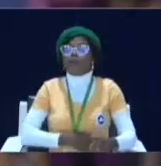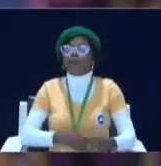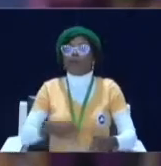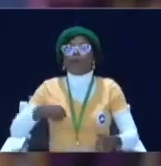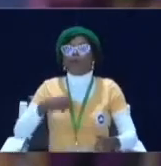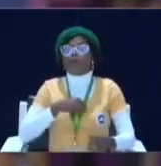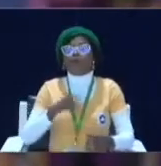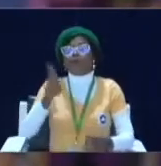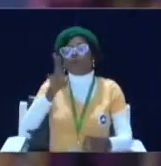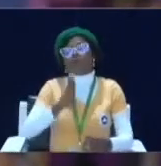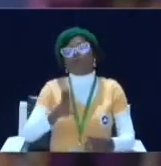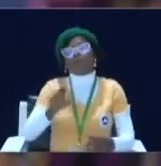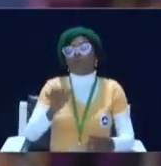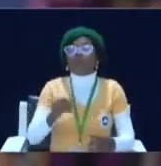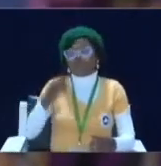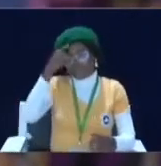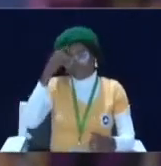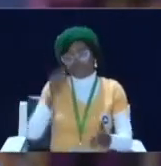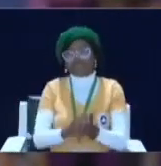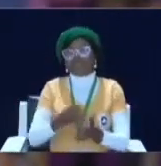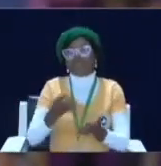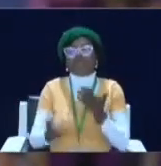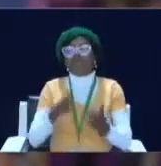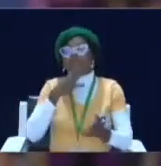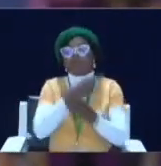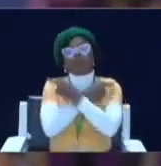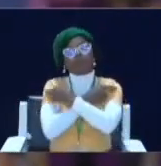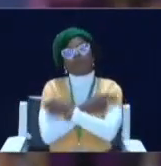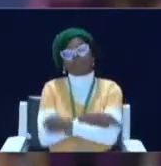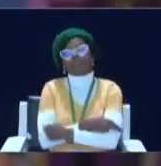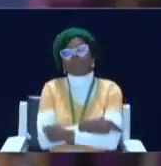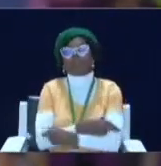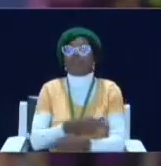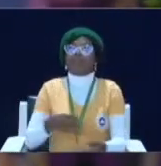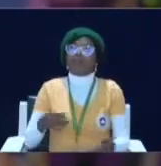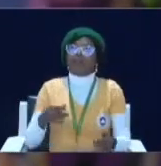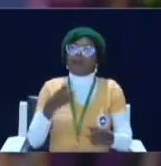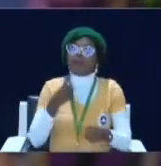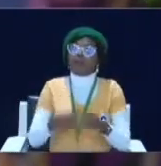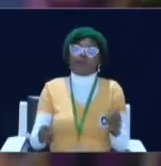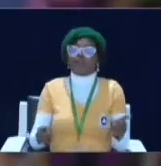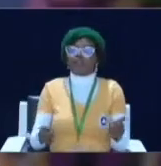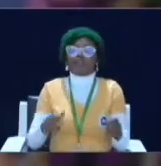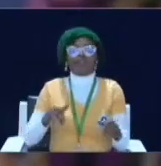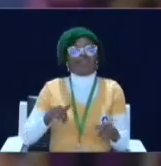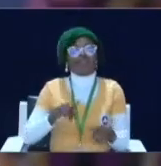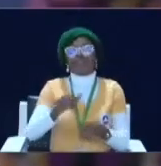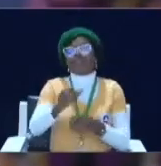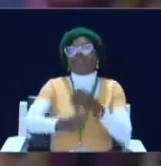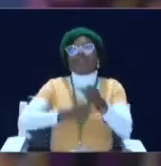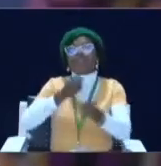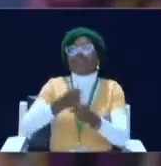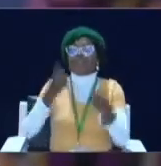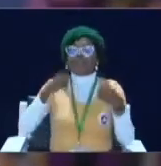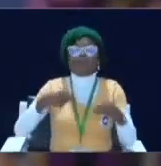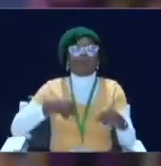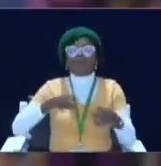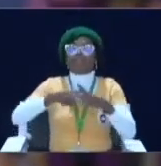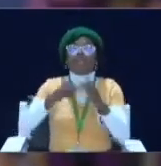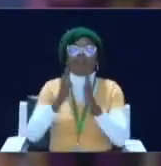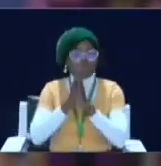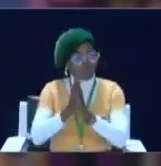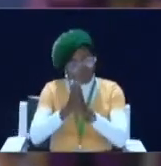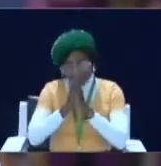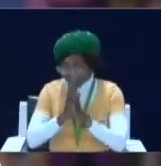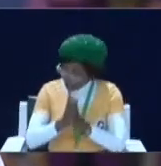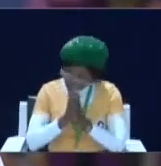to rest a bit before we started having children. But years came, we started praying